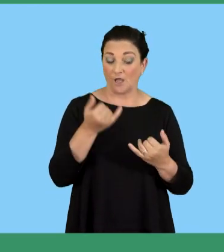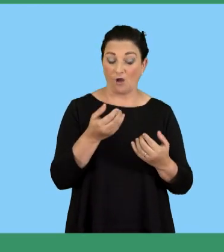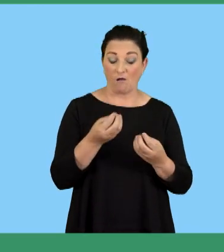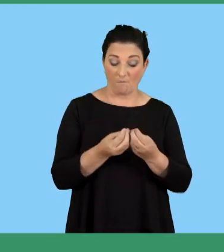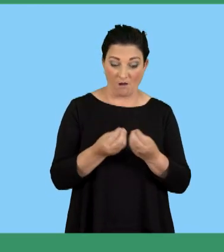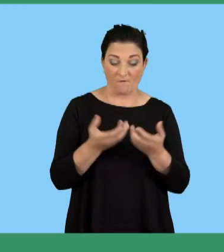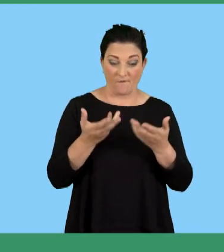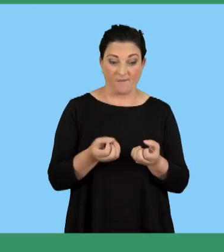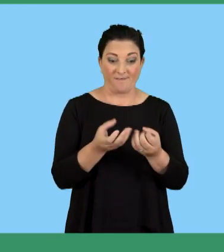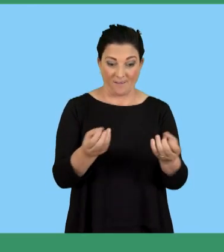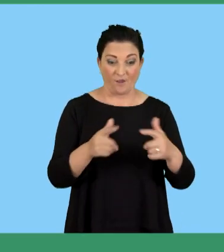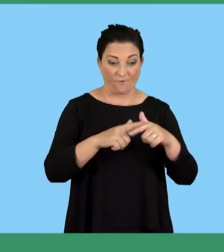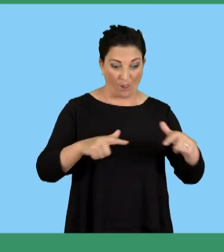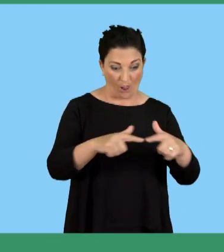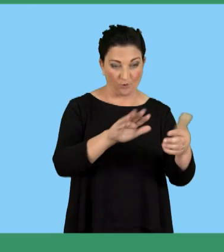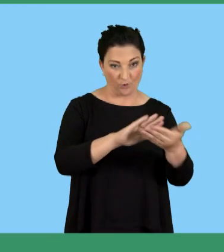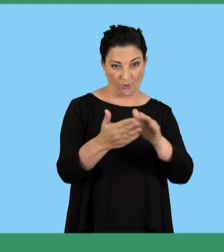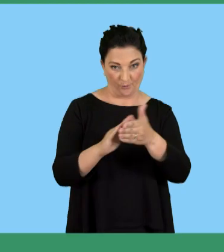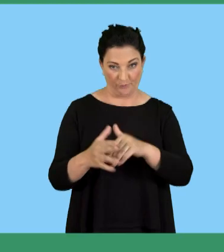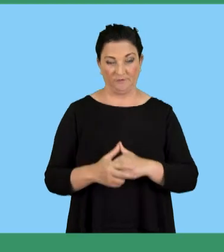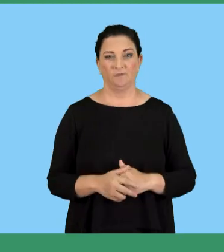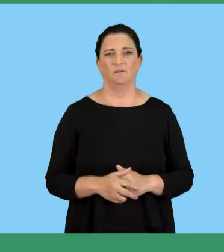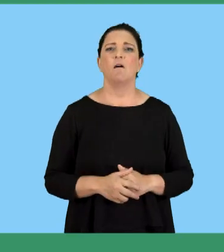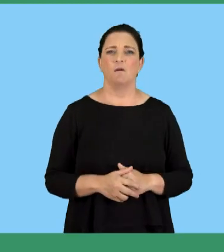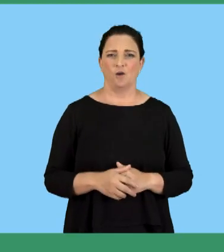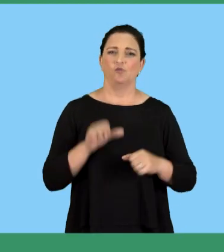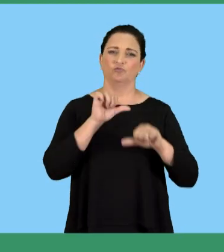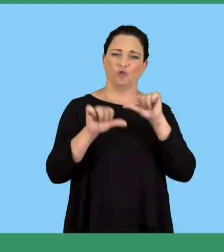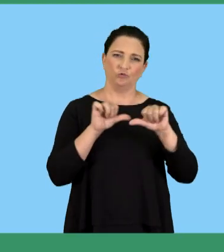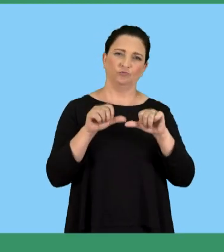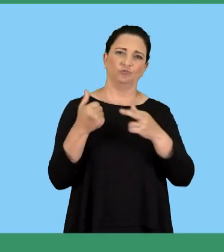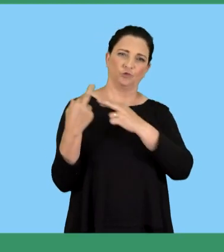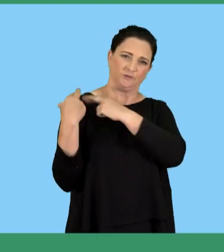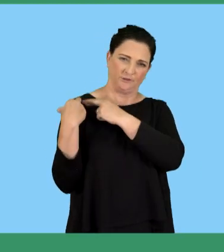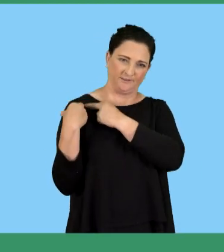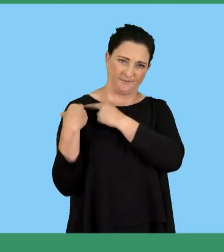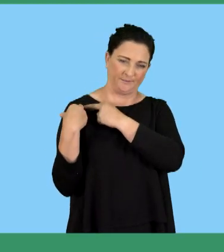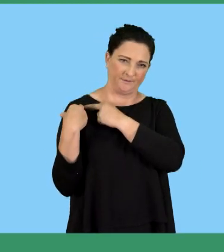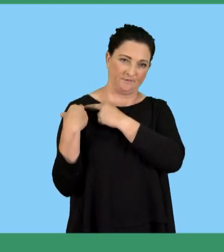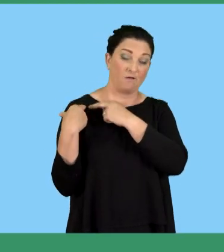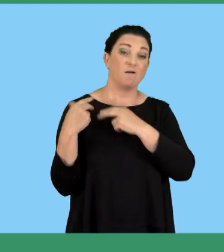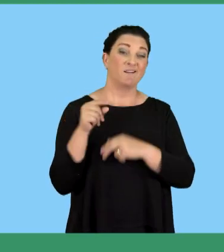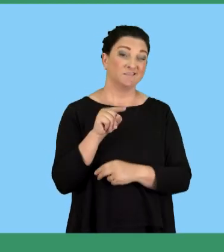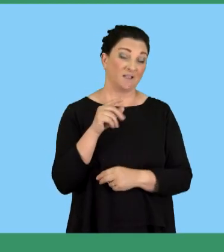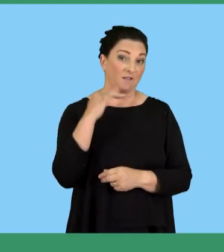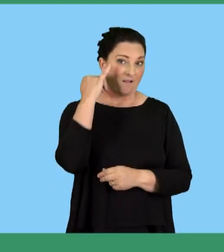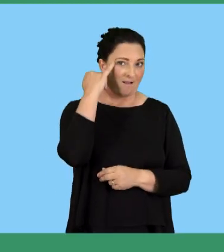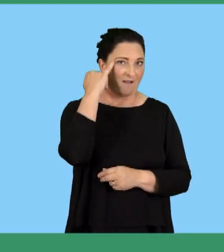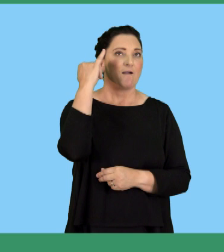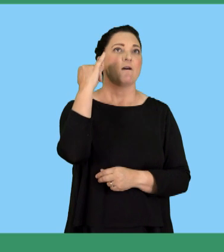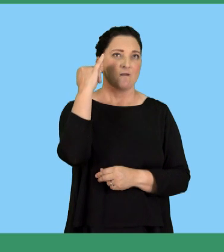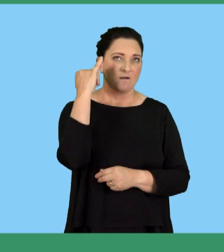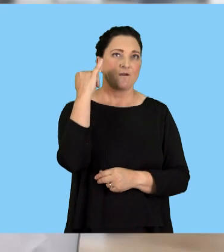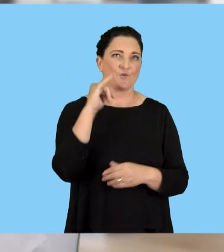to the local community, who was benefiting there? Because we're talking about social responsibility, which is the